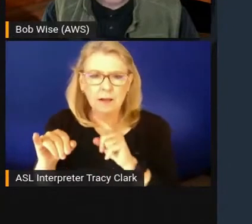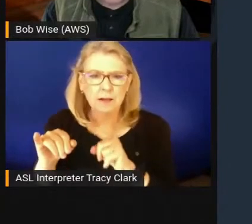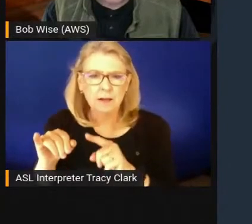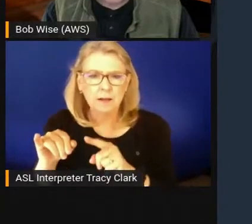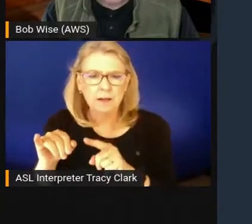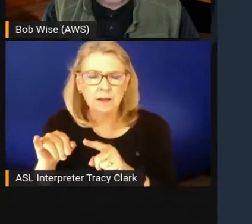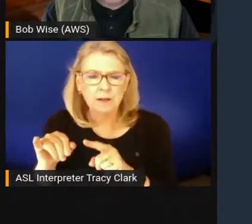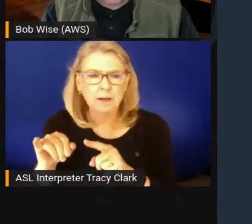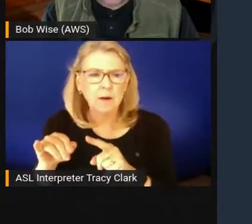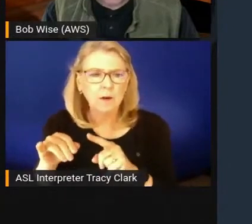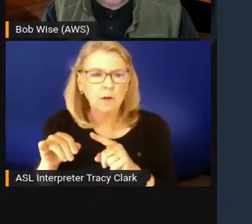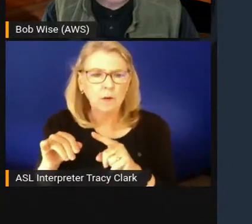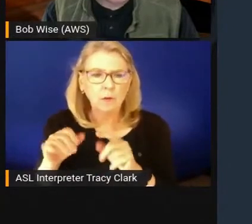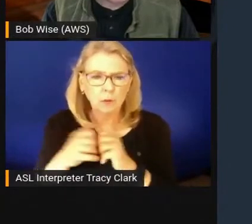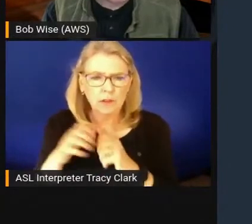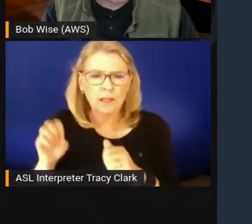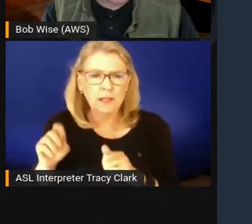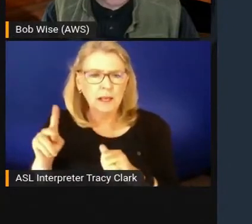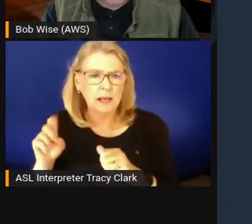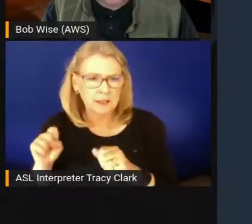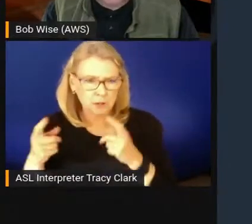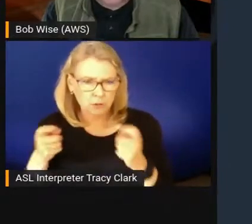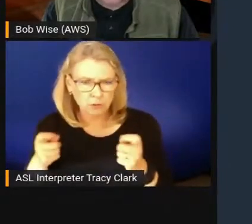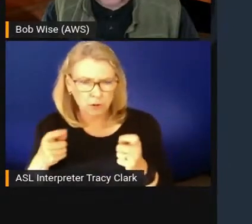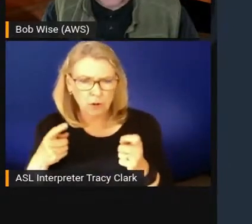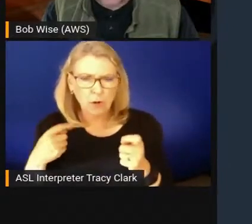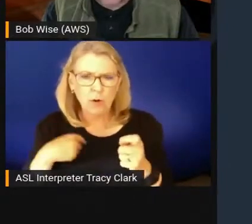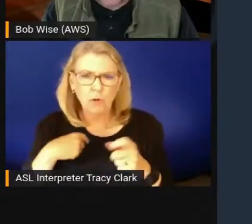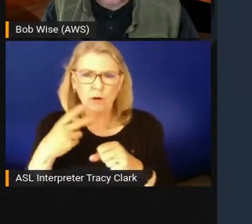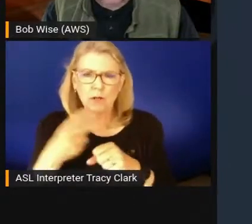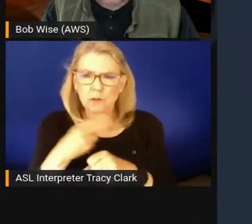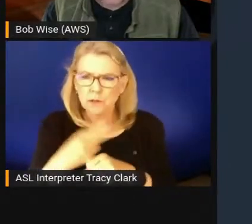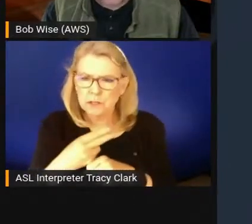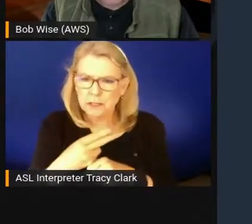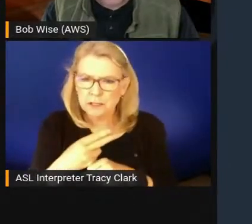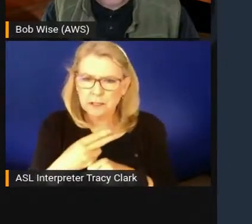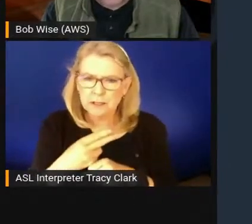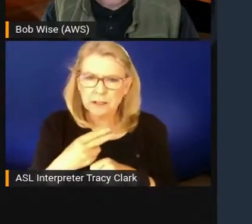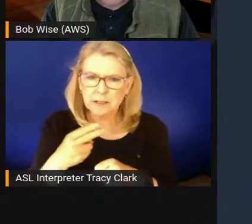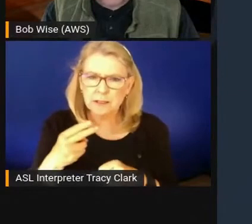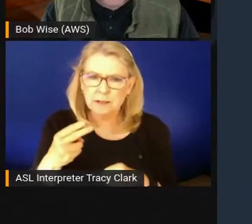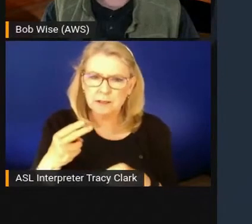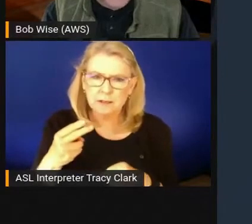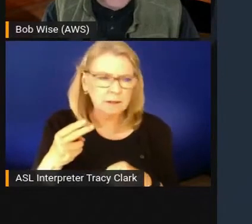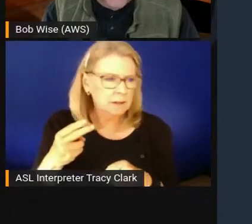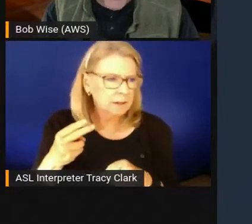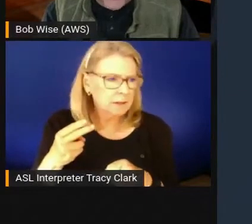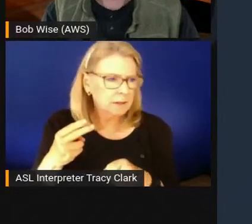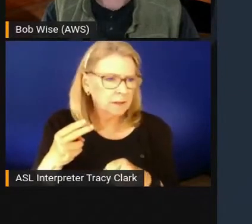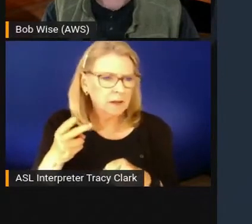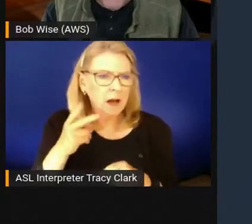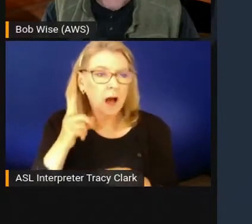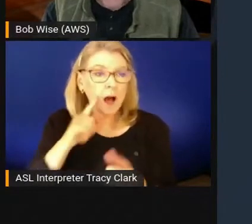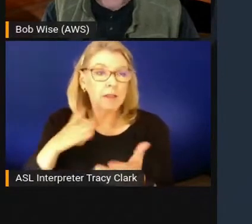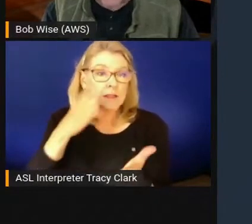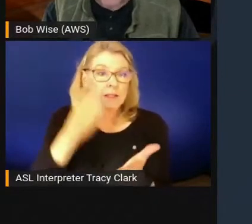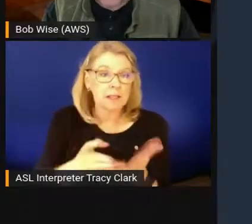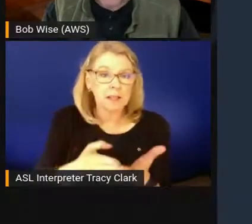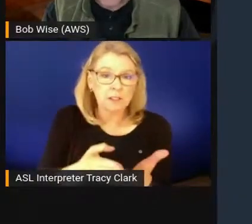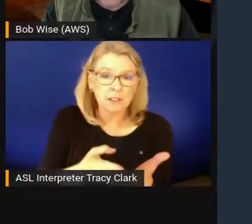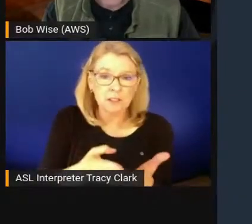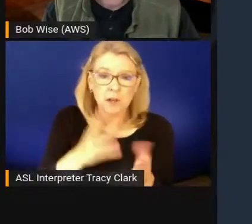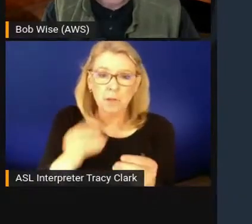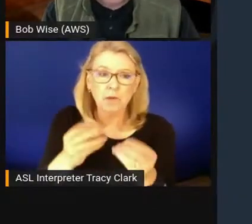We're using the Cilium CNI. Support is available from AWS. Authentication is via OIDC provided